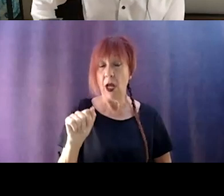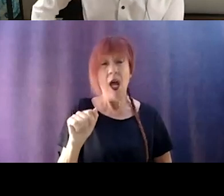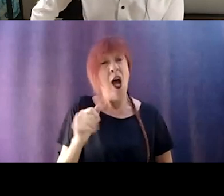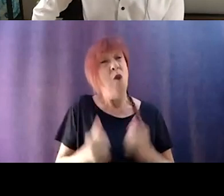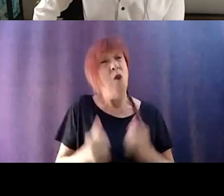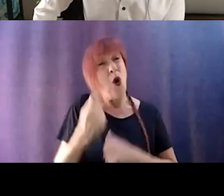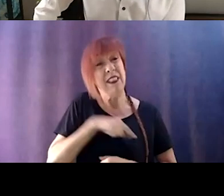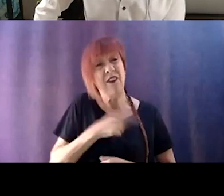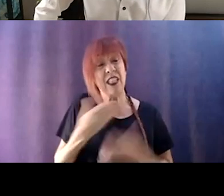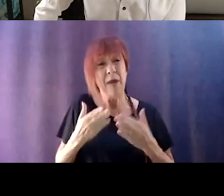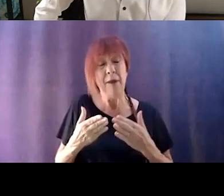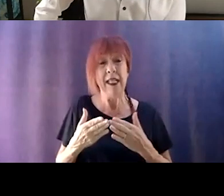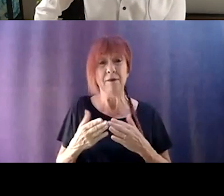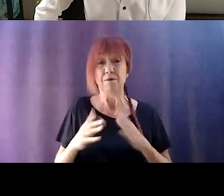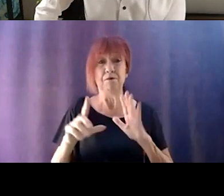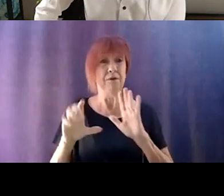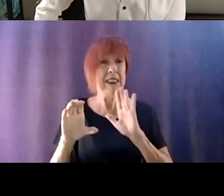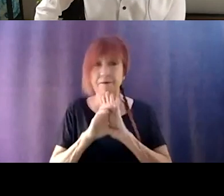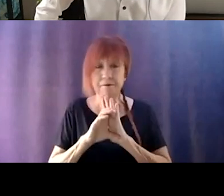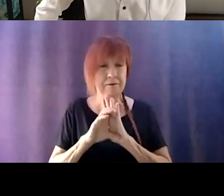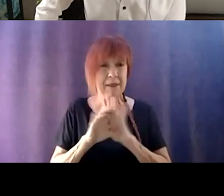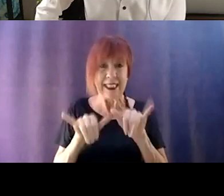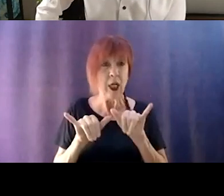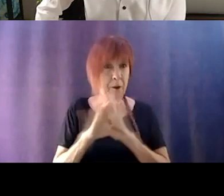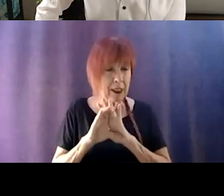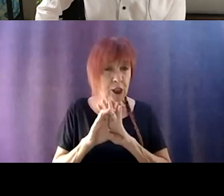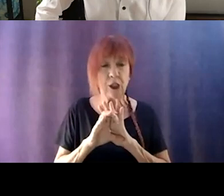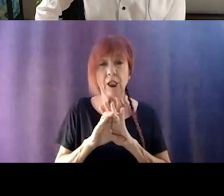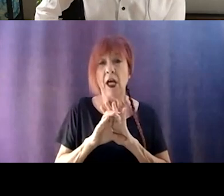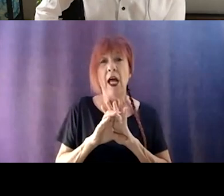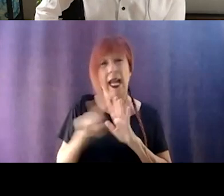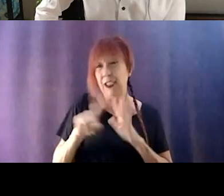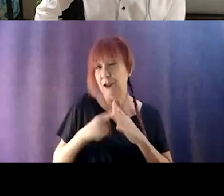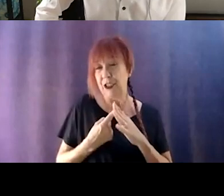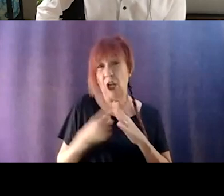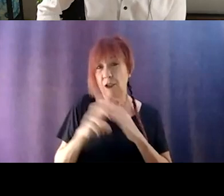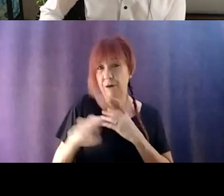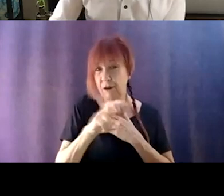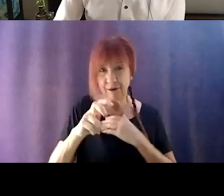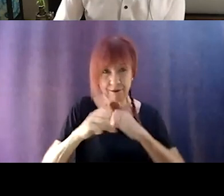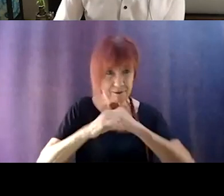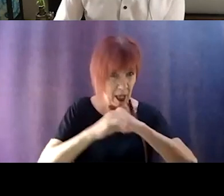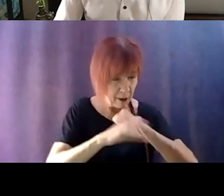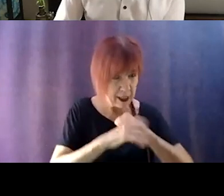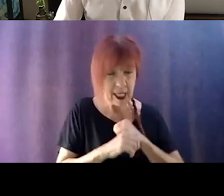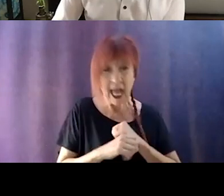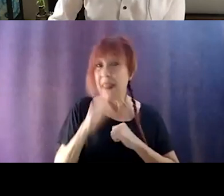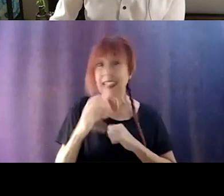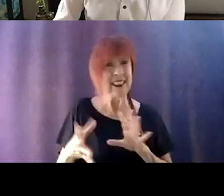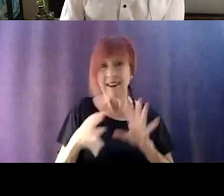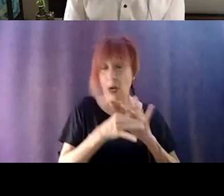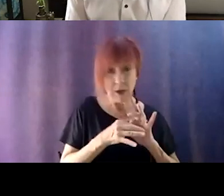or short or still imagery that you're going to be starting your brand journey with. So that's not covered by the union,